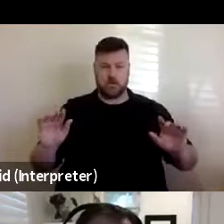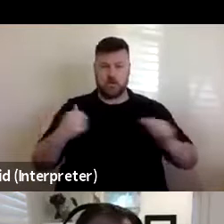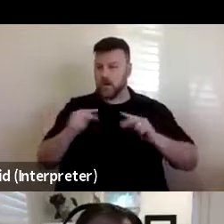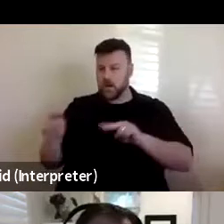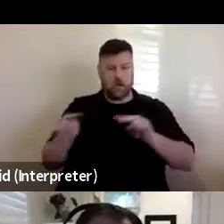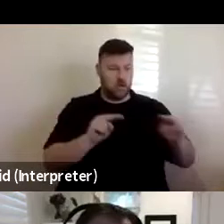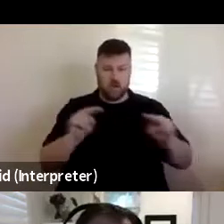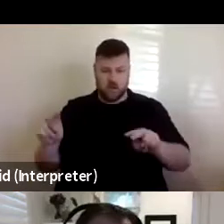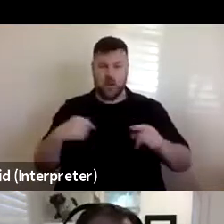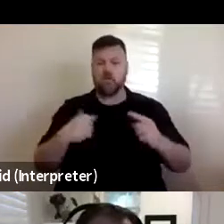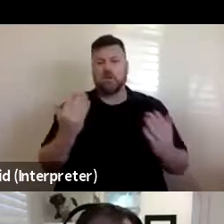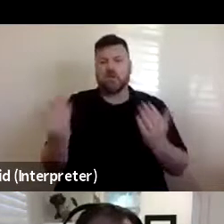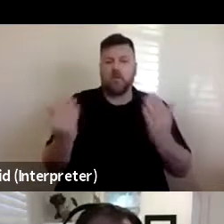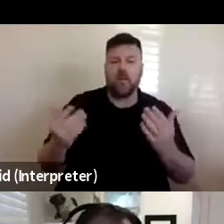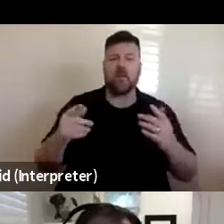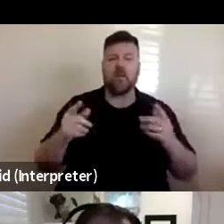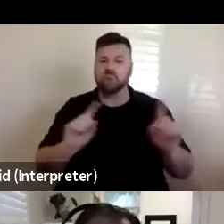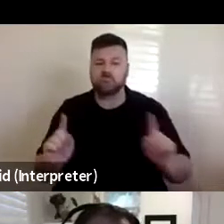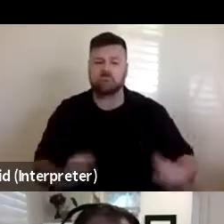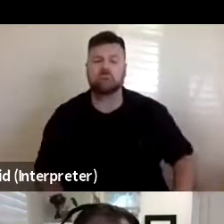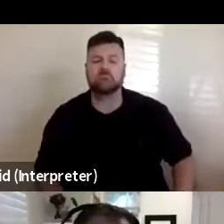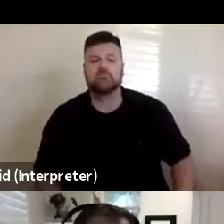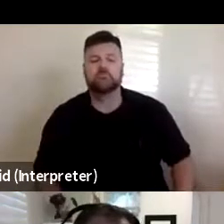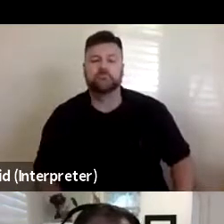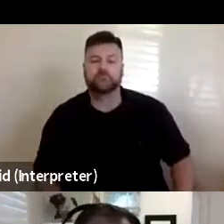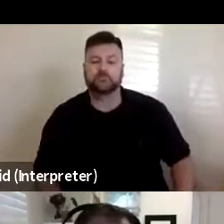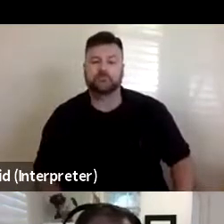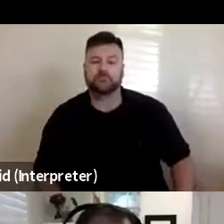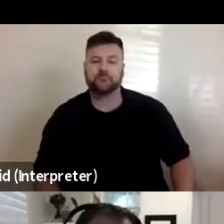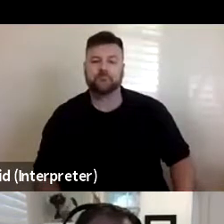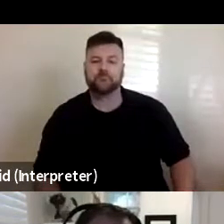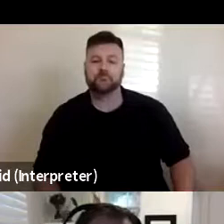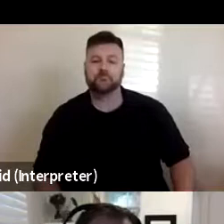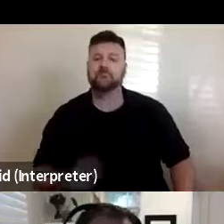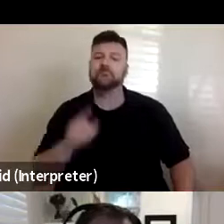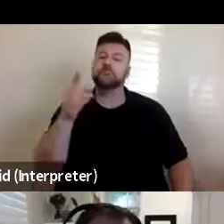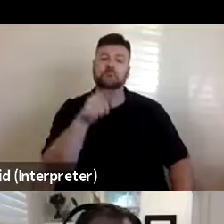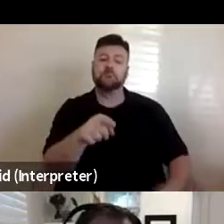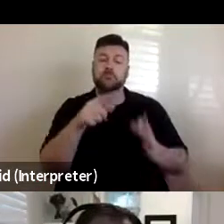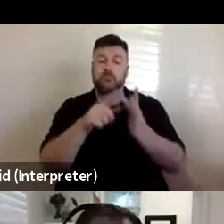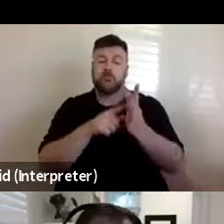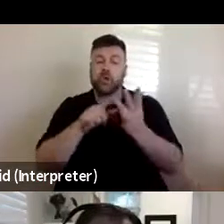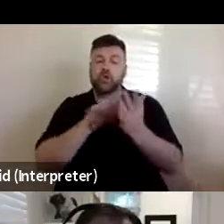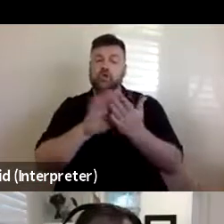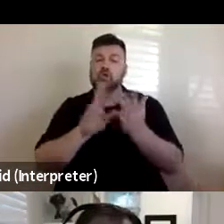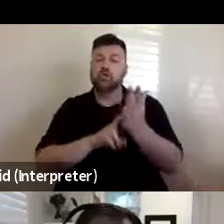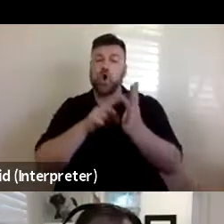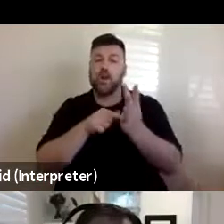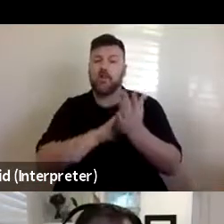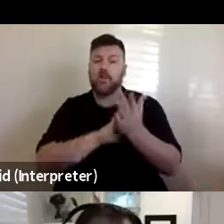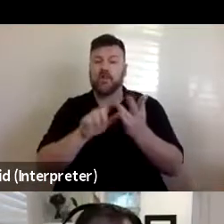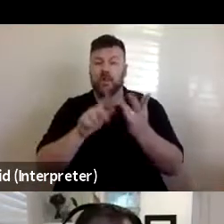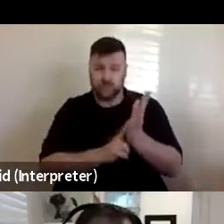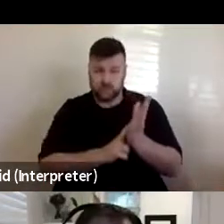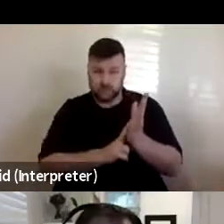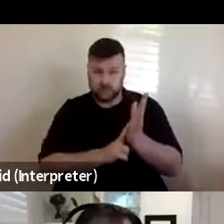know, compare and contrast. Jonathan, so you're not so much turning the light back on, but turning the light on, being